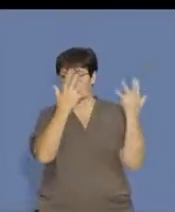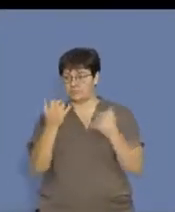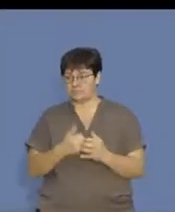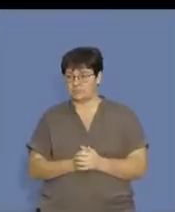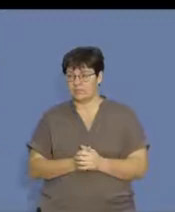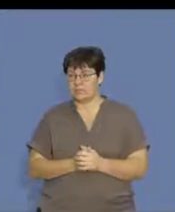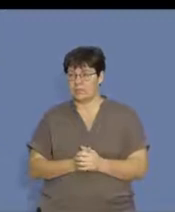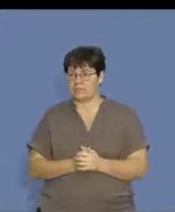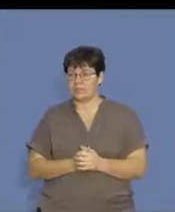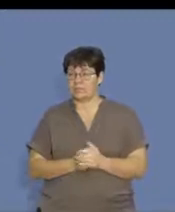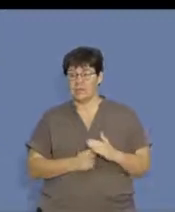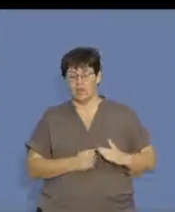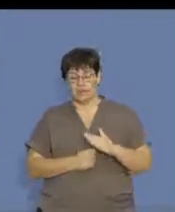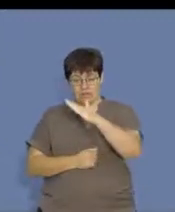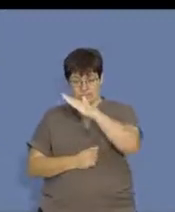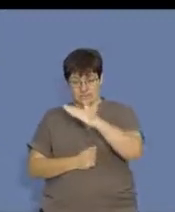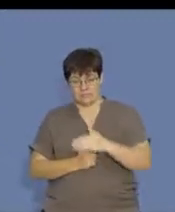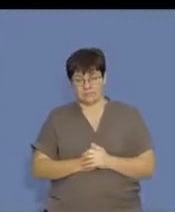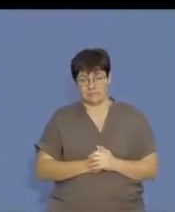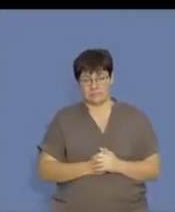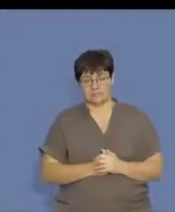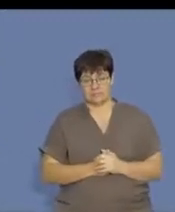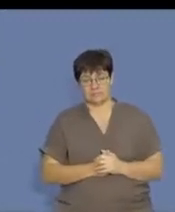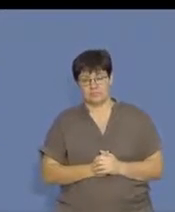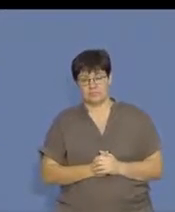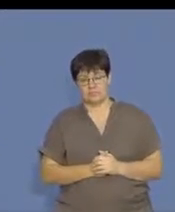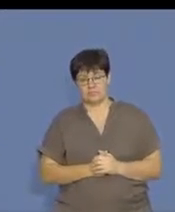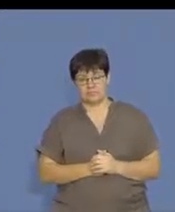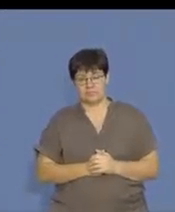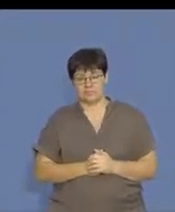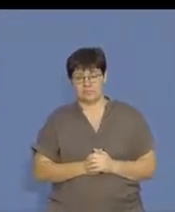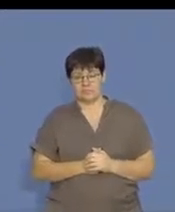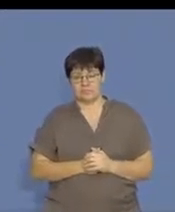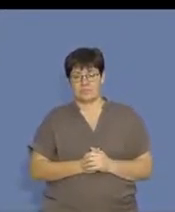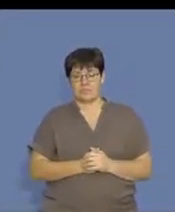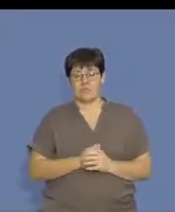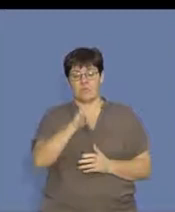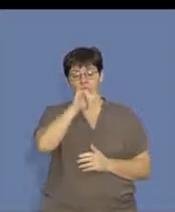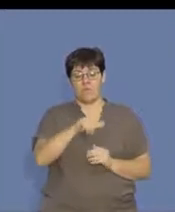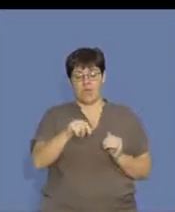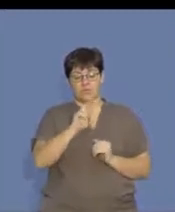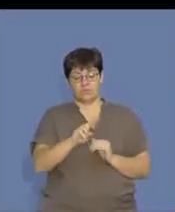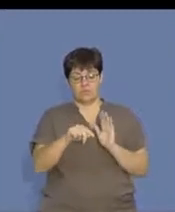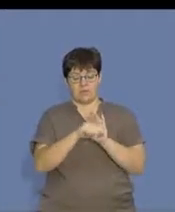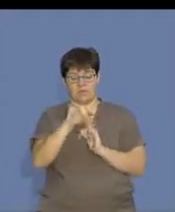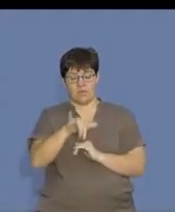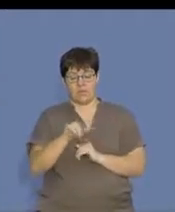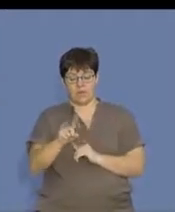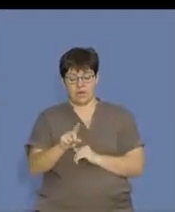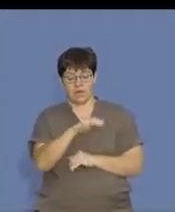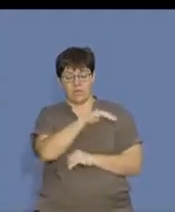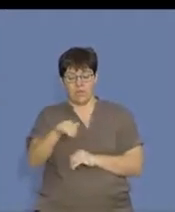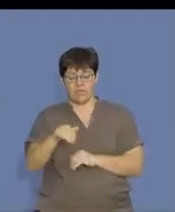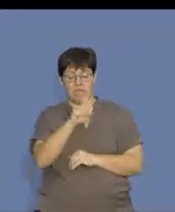to calculate the gradient. Calculate the gradient, right? And that will be